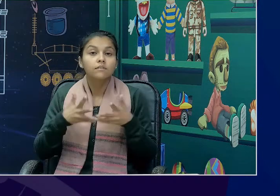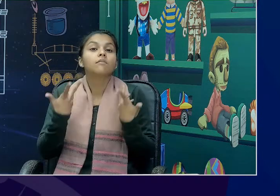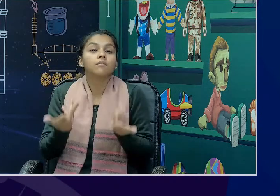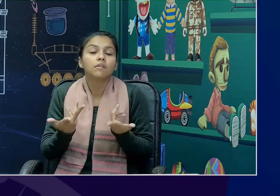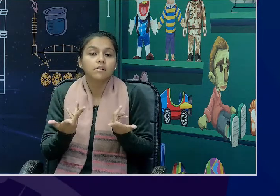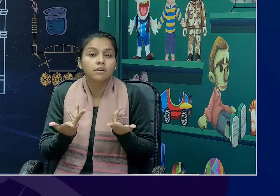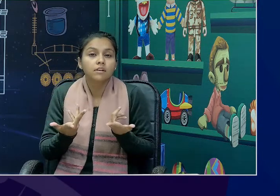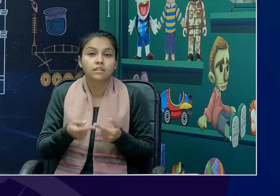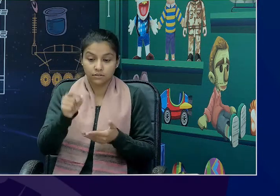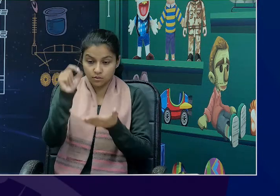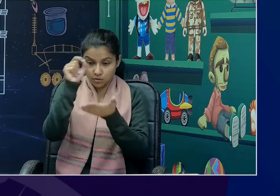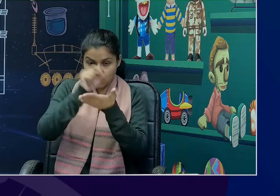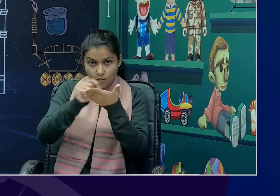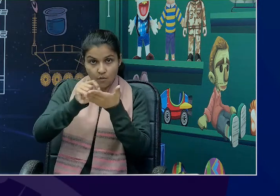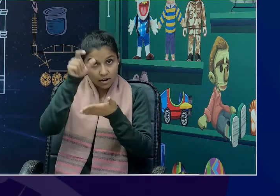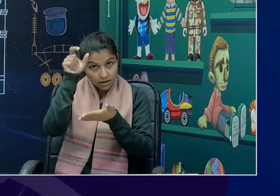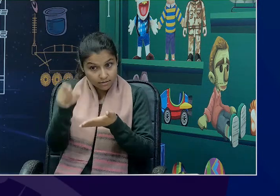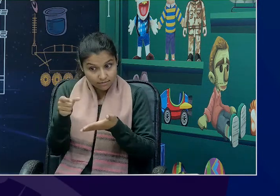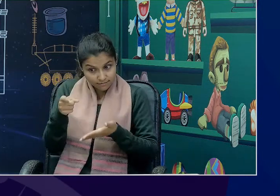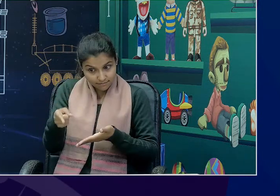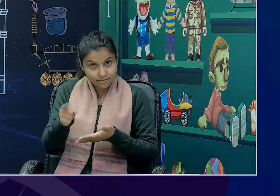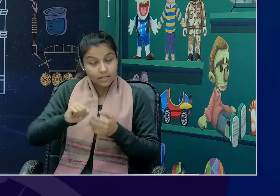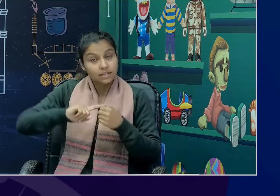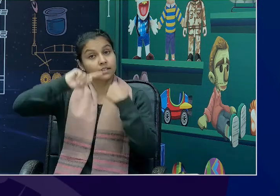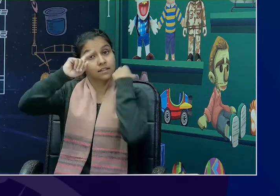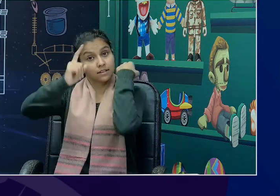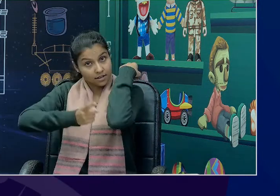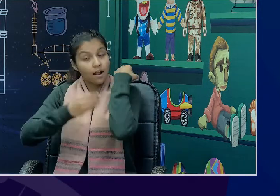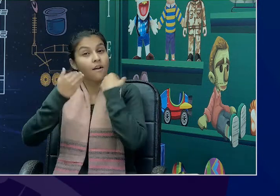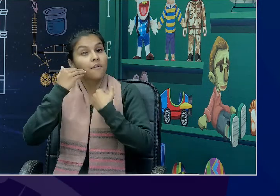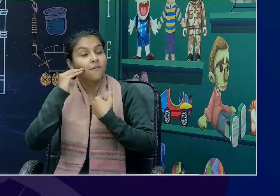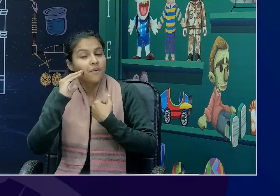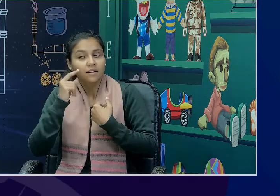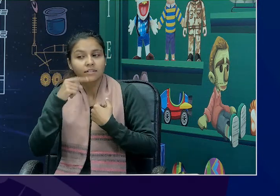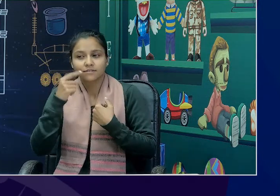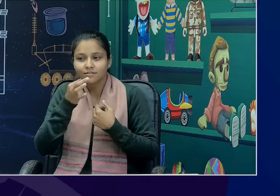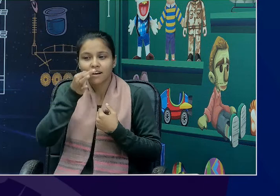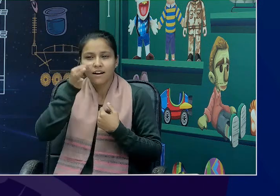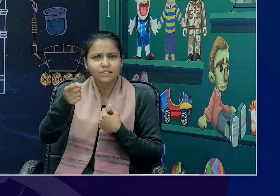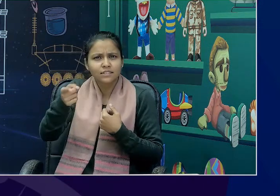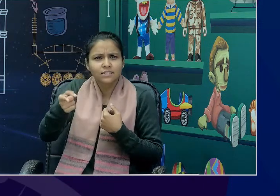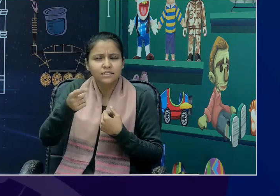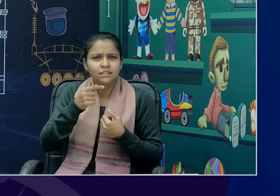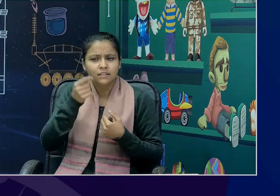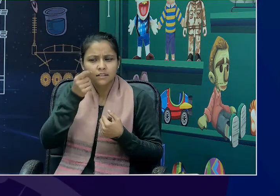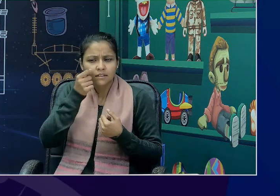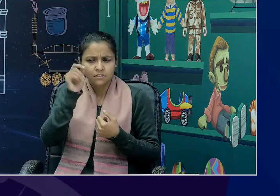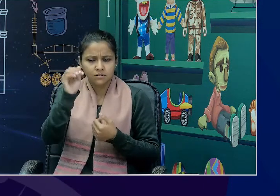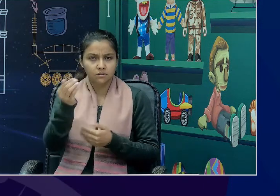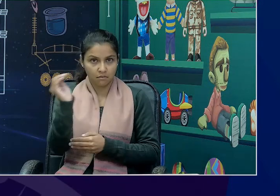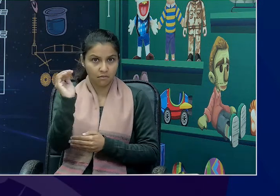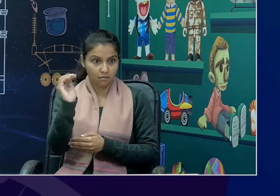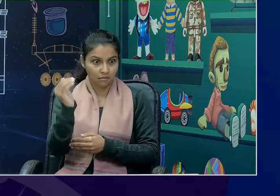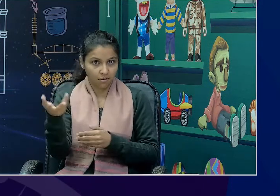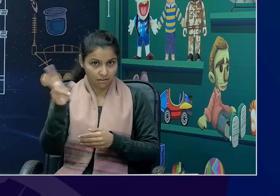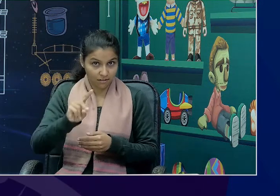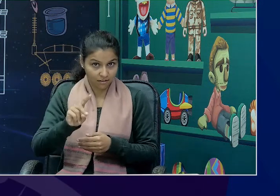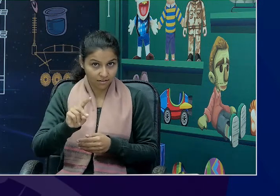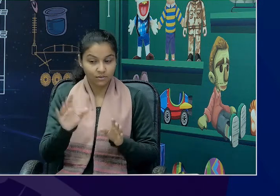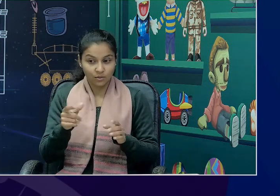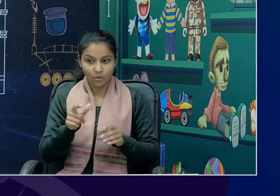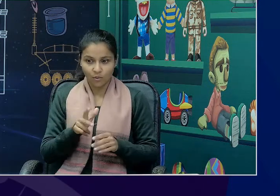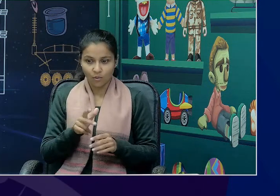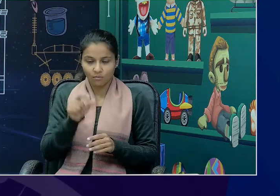the writer also says in the end, when somebody asks him that did he see the snake again? So the writer